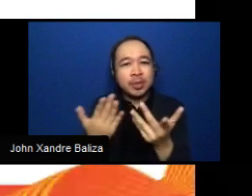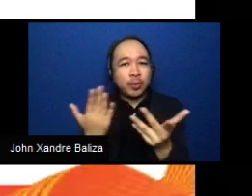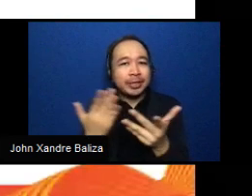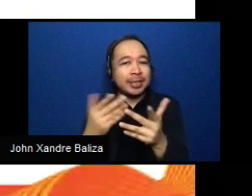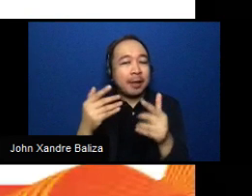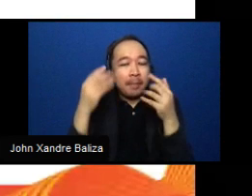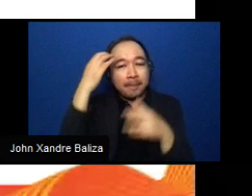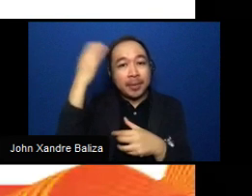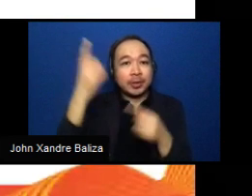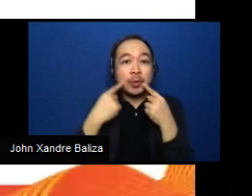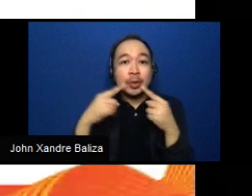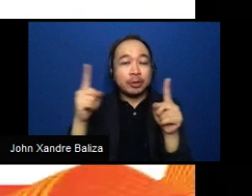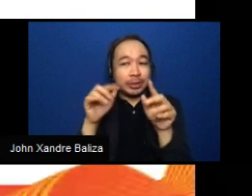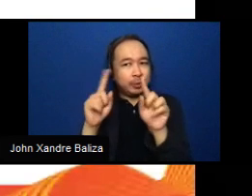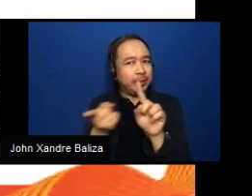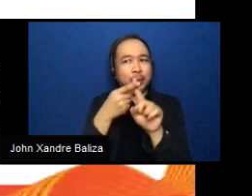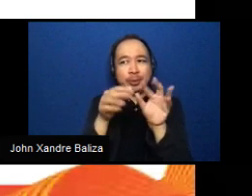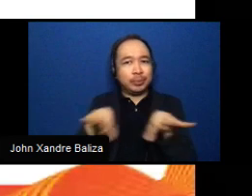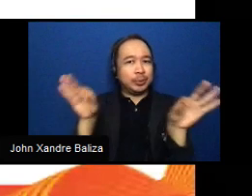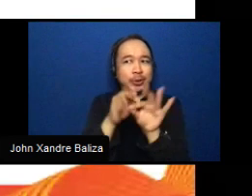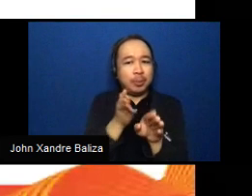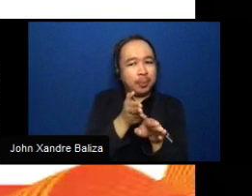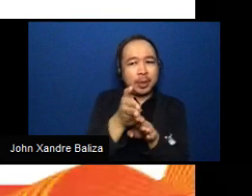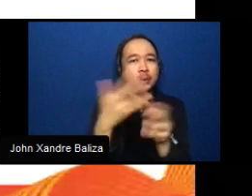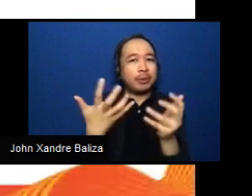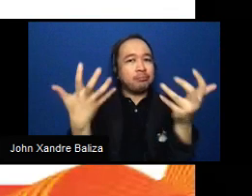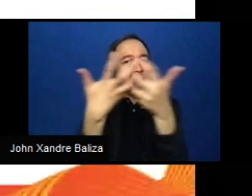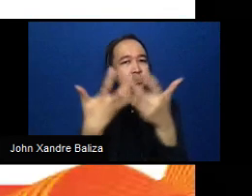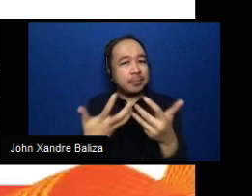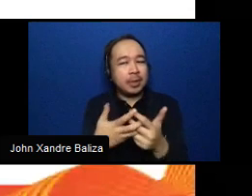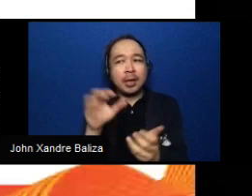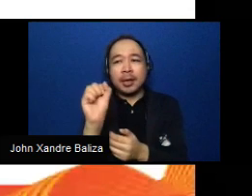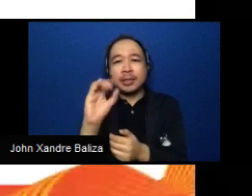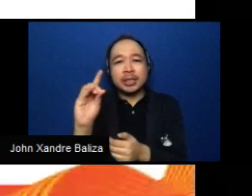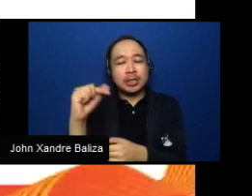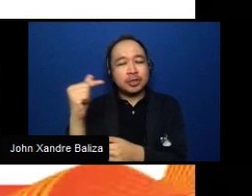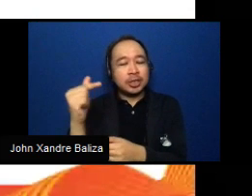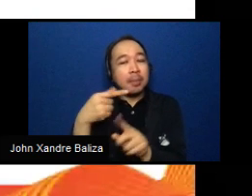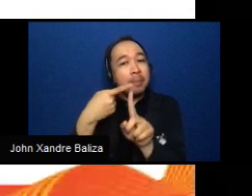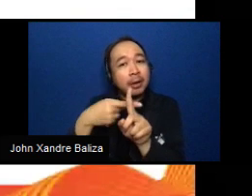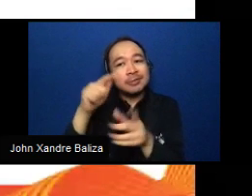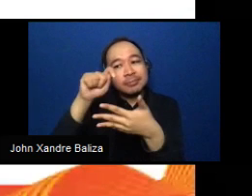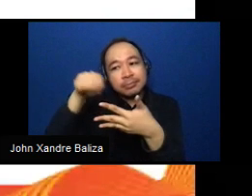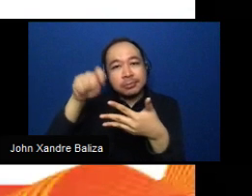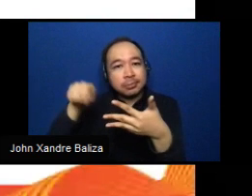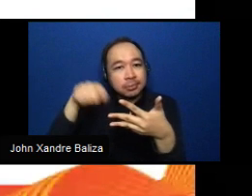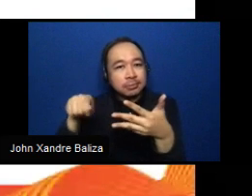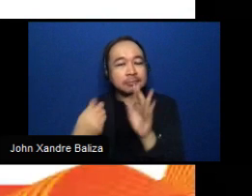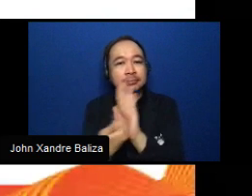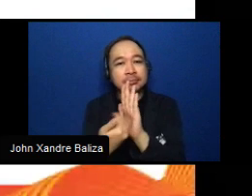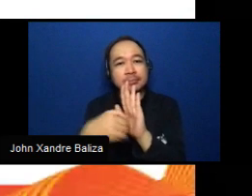SDGs and their related indicators. In addition, ESCAP and UNFPA organized an expert group